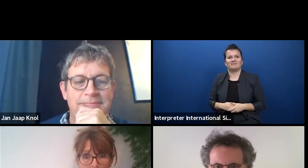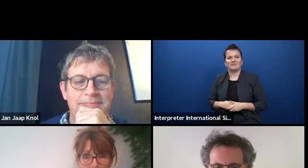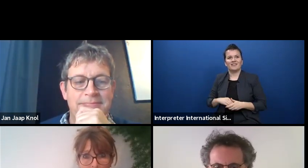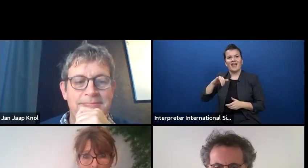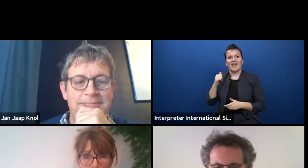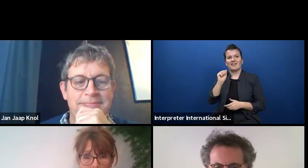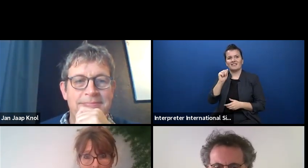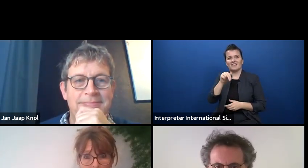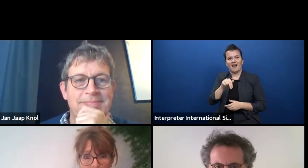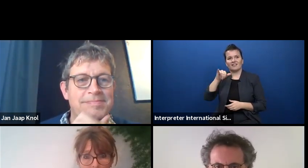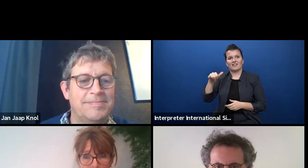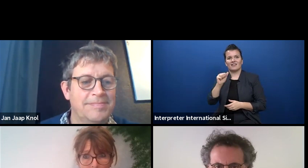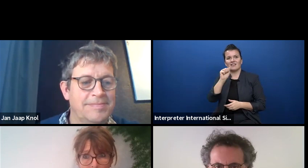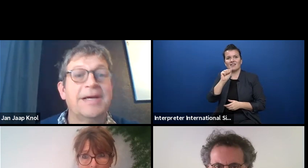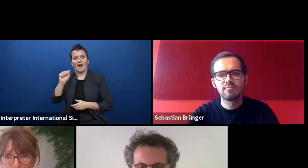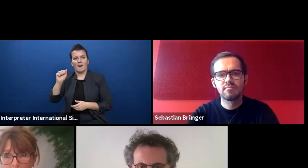-Jab.